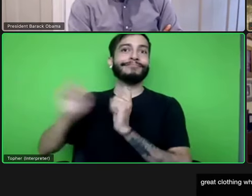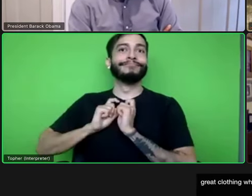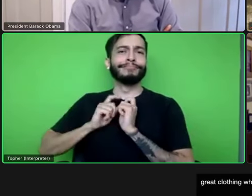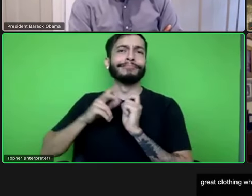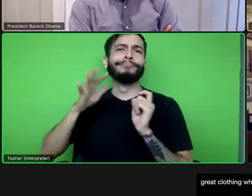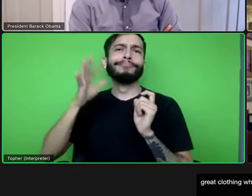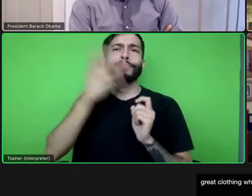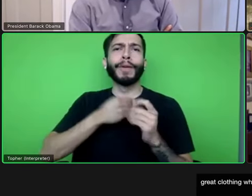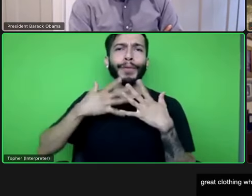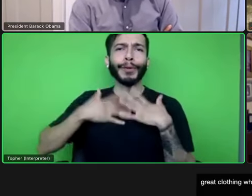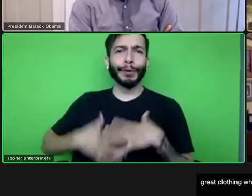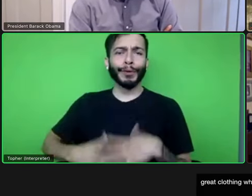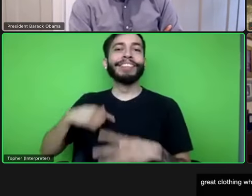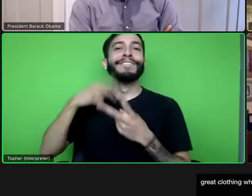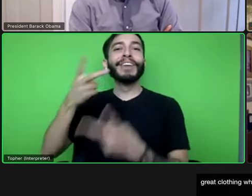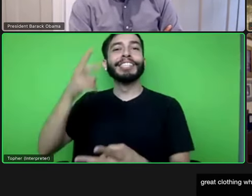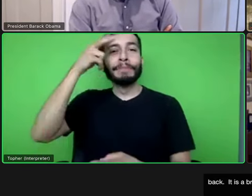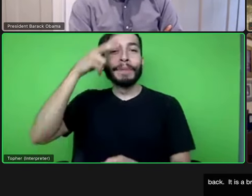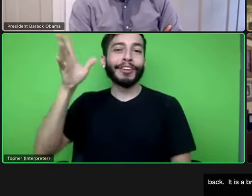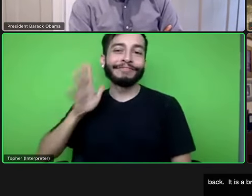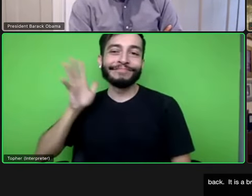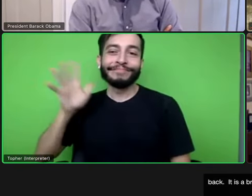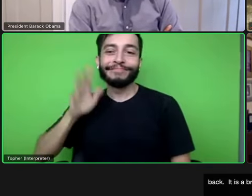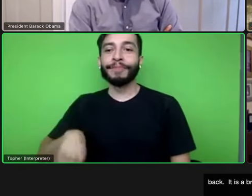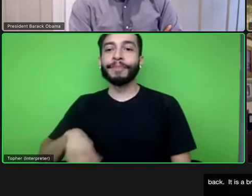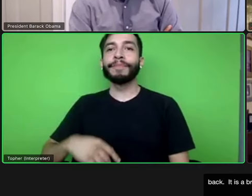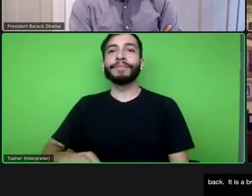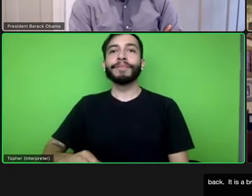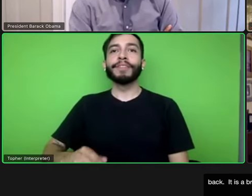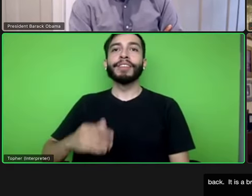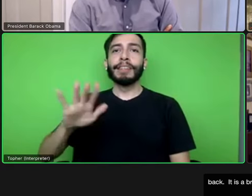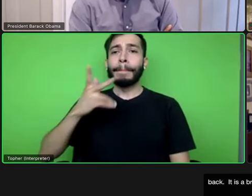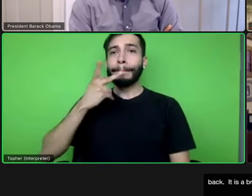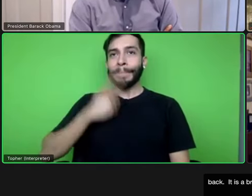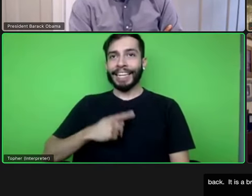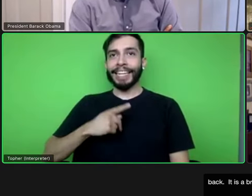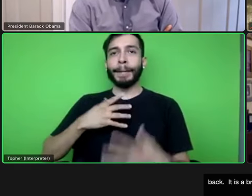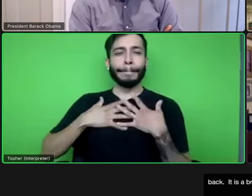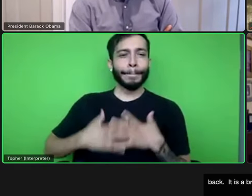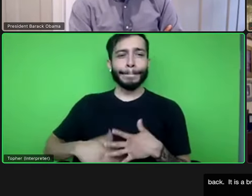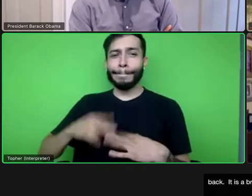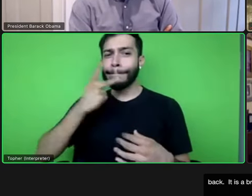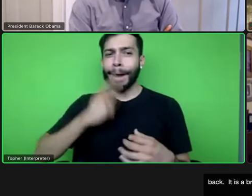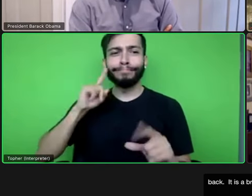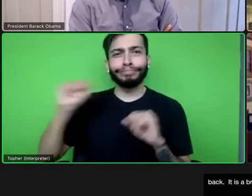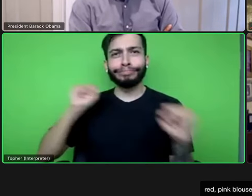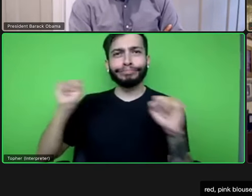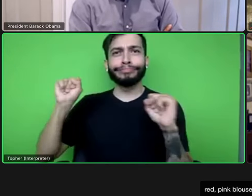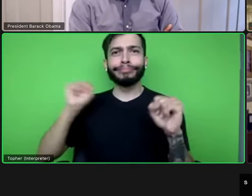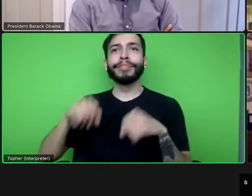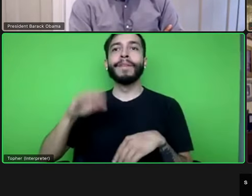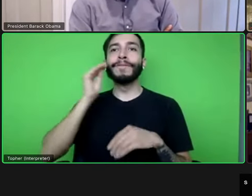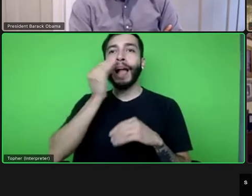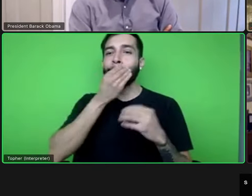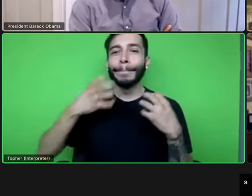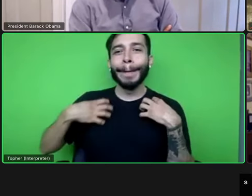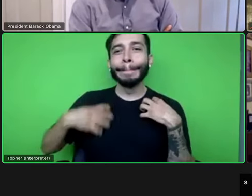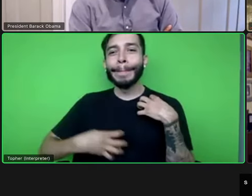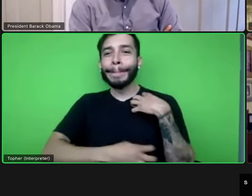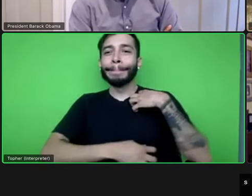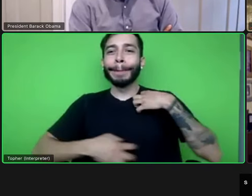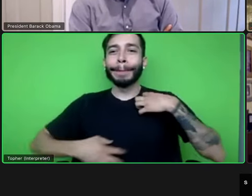pink, red, pink blouse with flowers around the bodice. And behind me, we're in